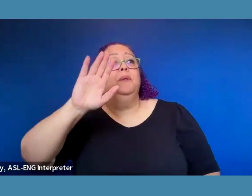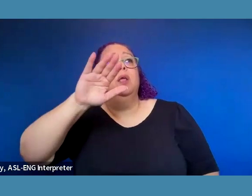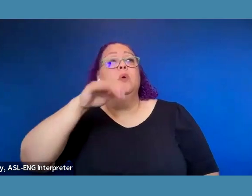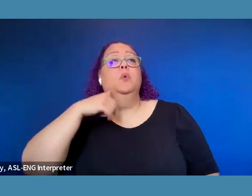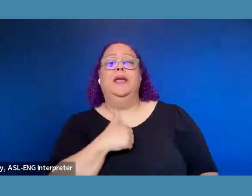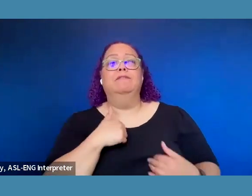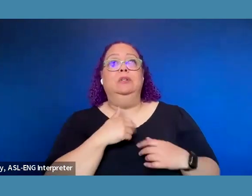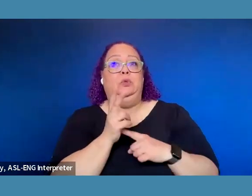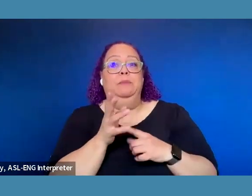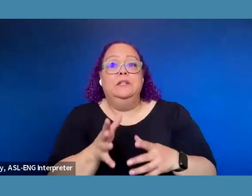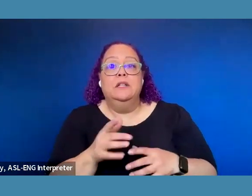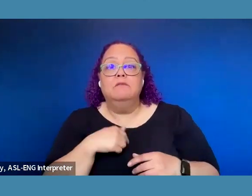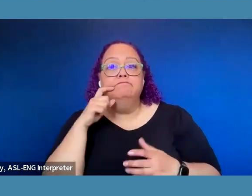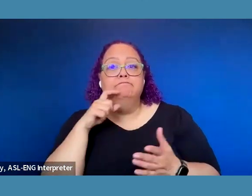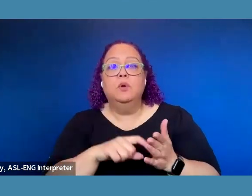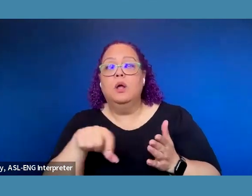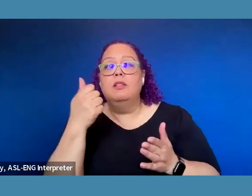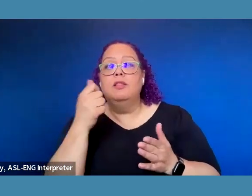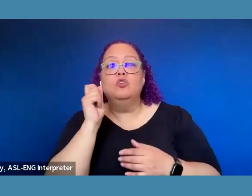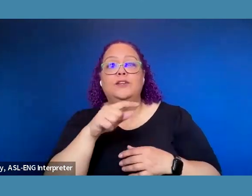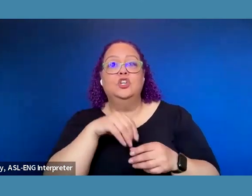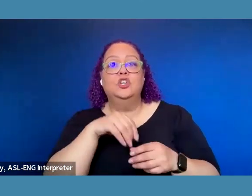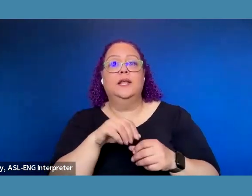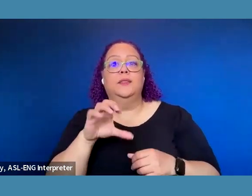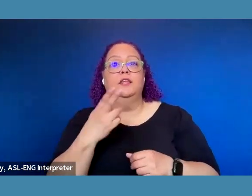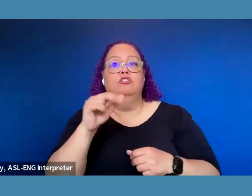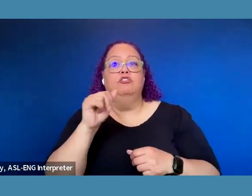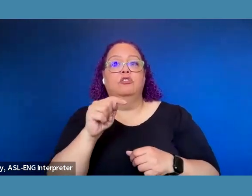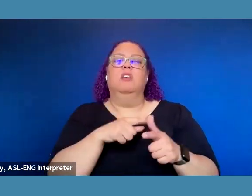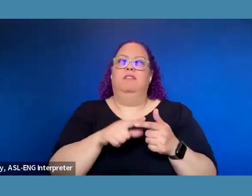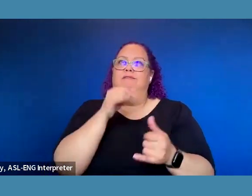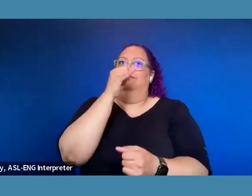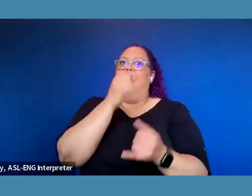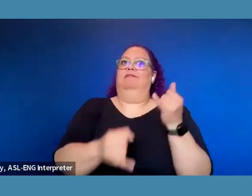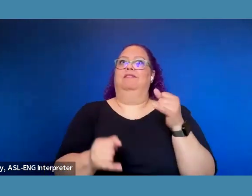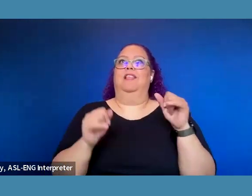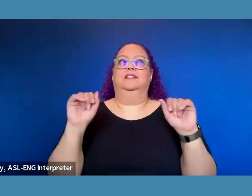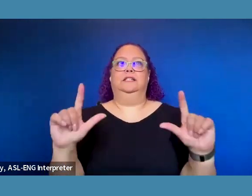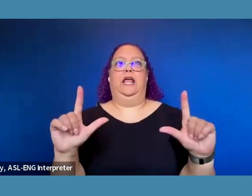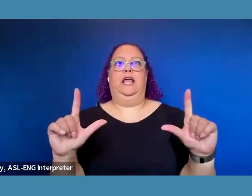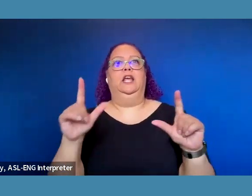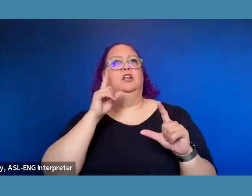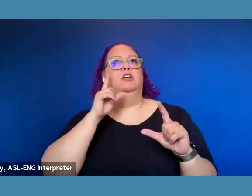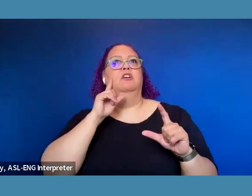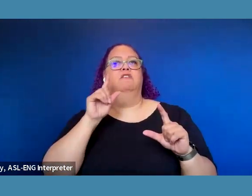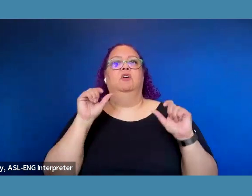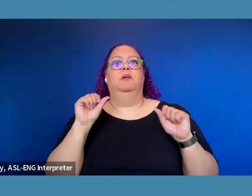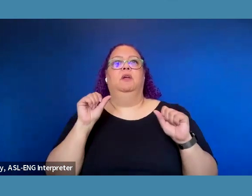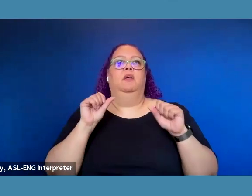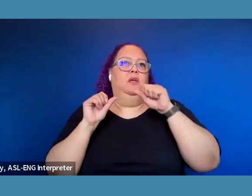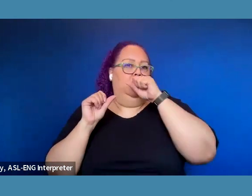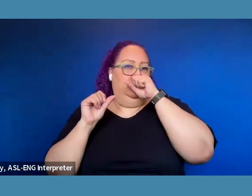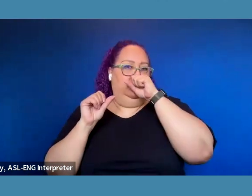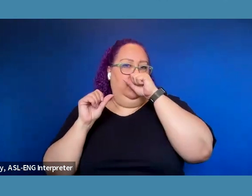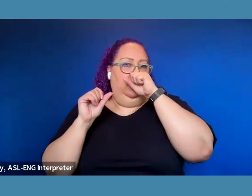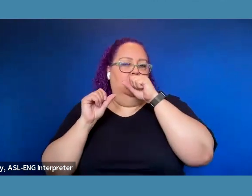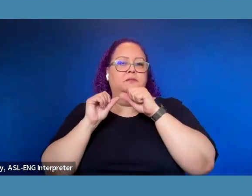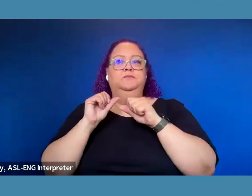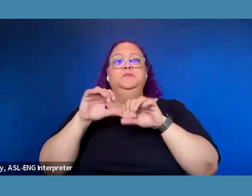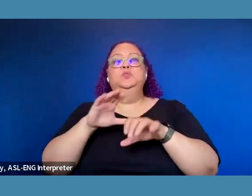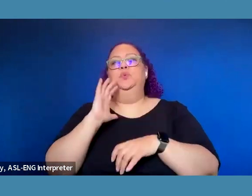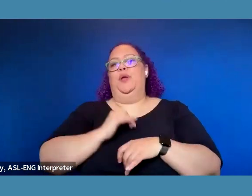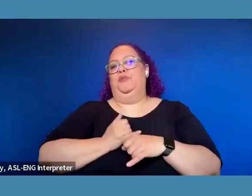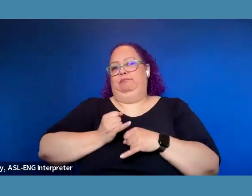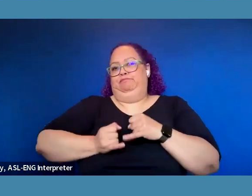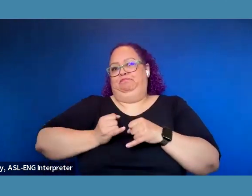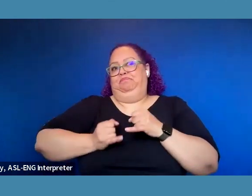in the chat, and then we'll go to our last slide so people can take our end of presentation survey.